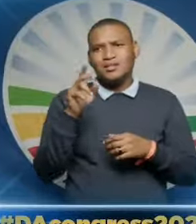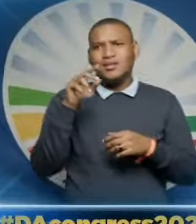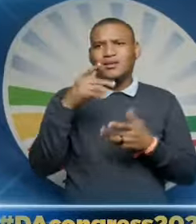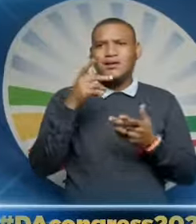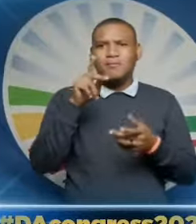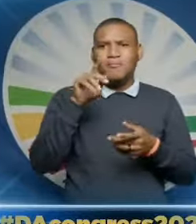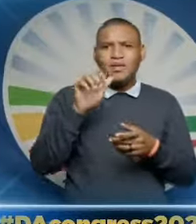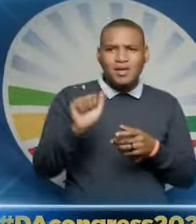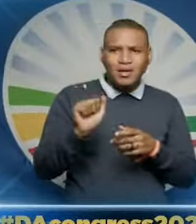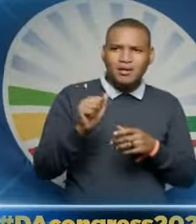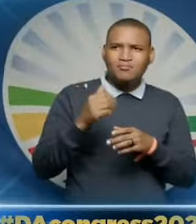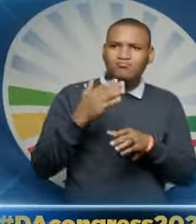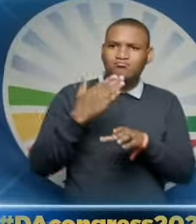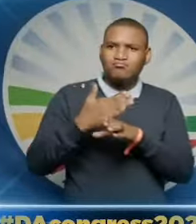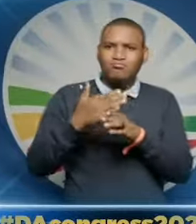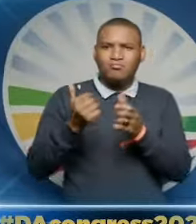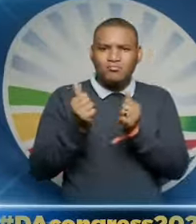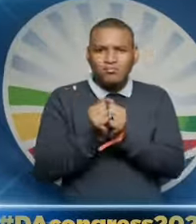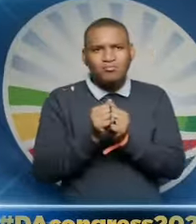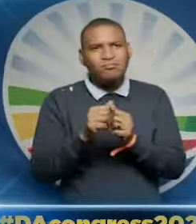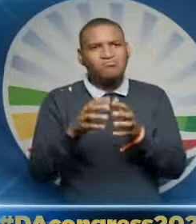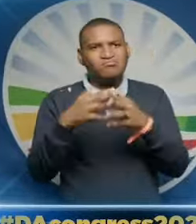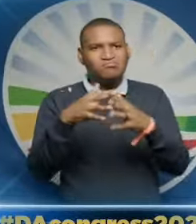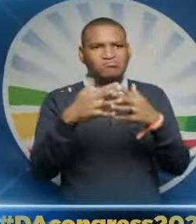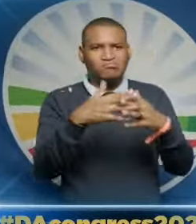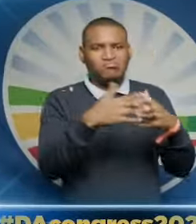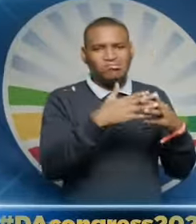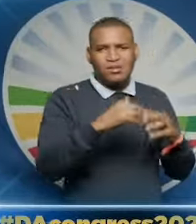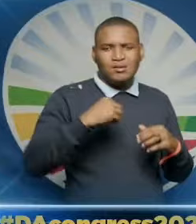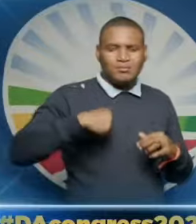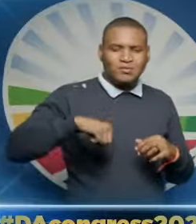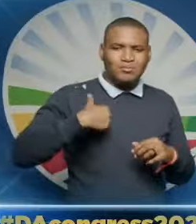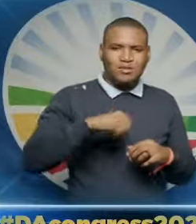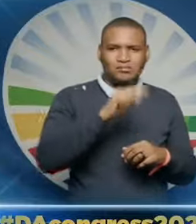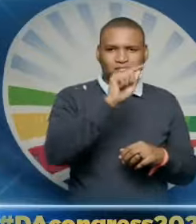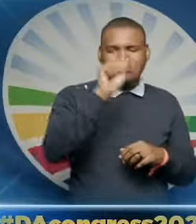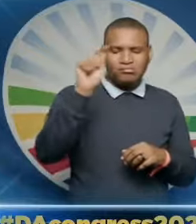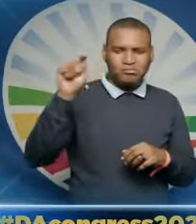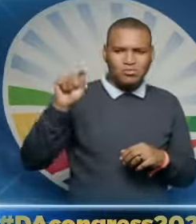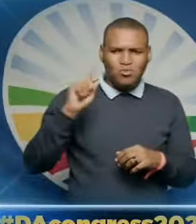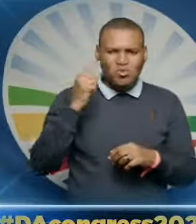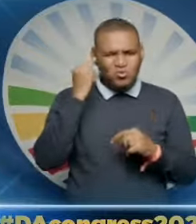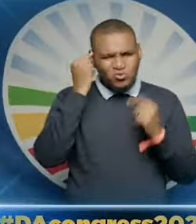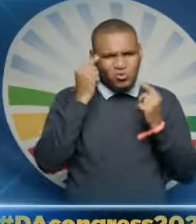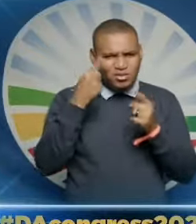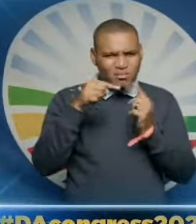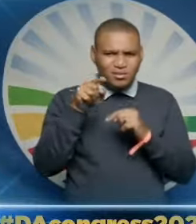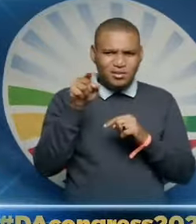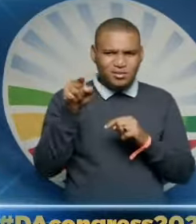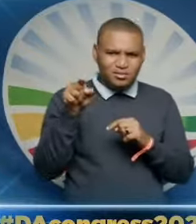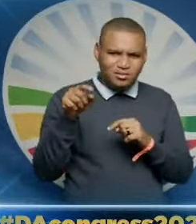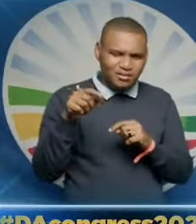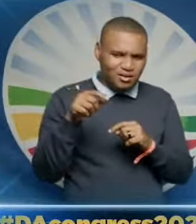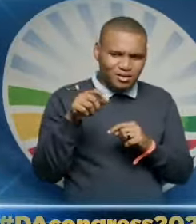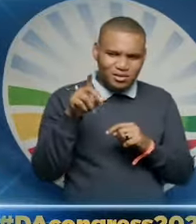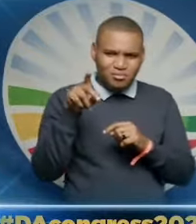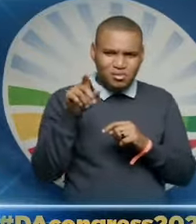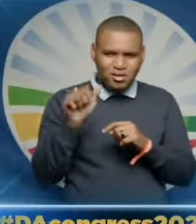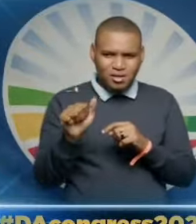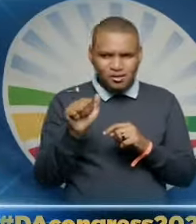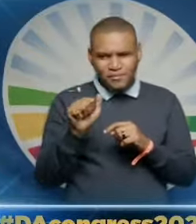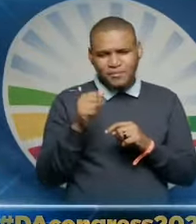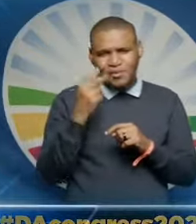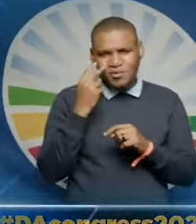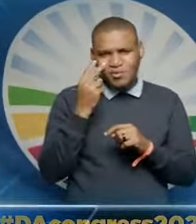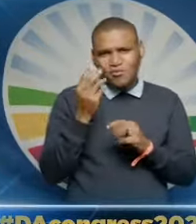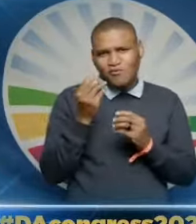have been causing havoc in municipalities across the country. What are your thoughts on these proxy parties? So look,